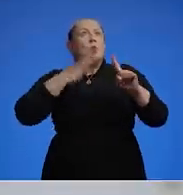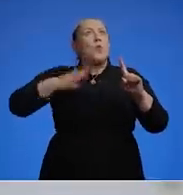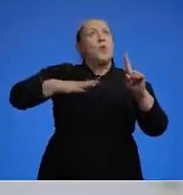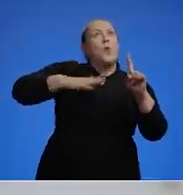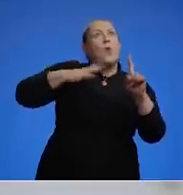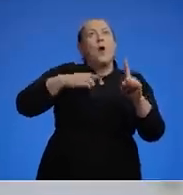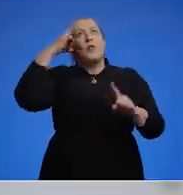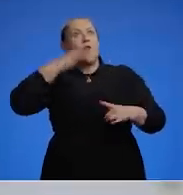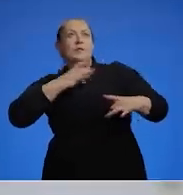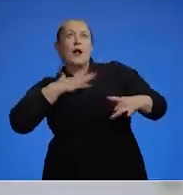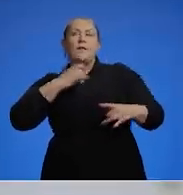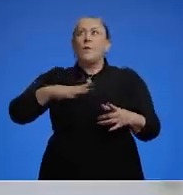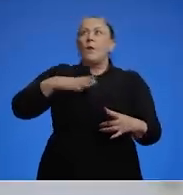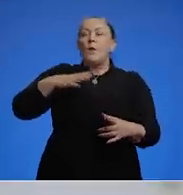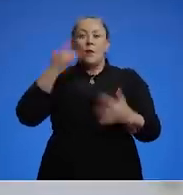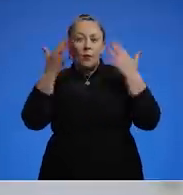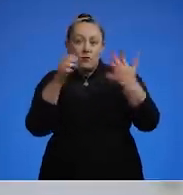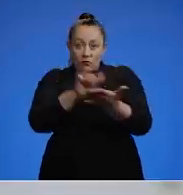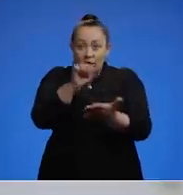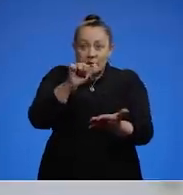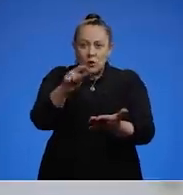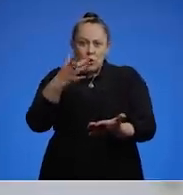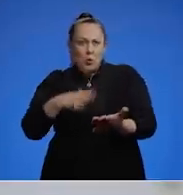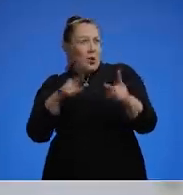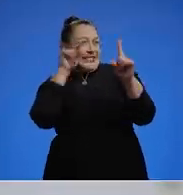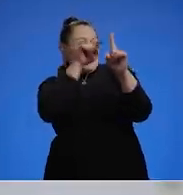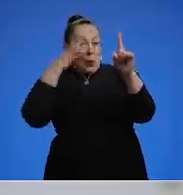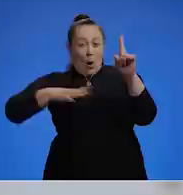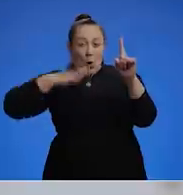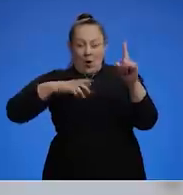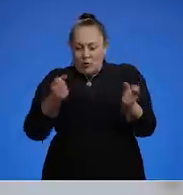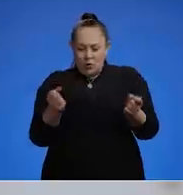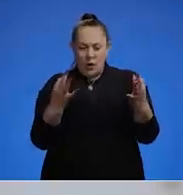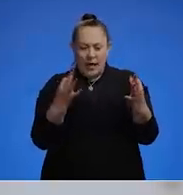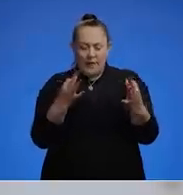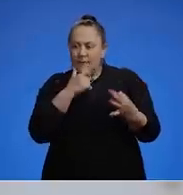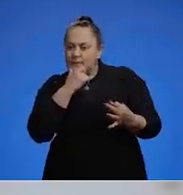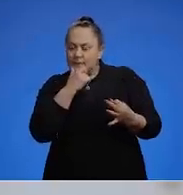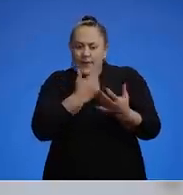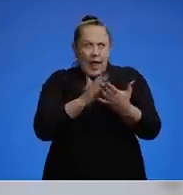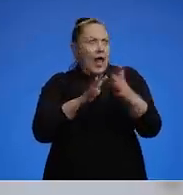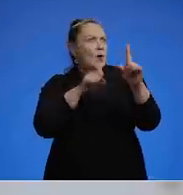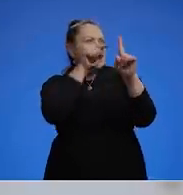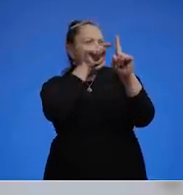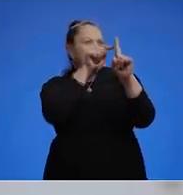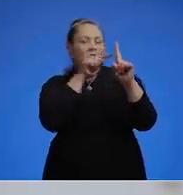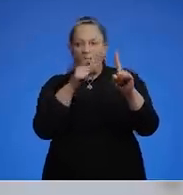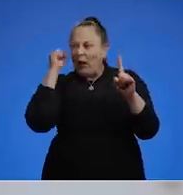own selves? You want something and you haven't got it, so you are prepared to